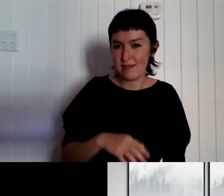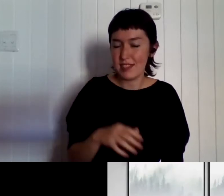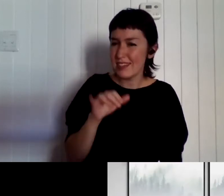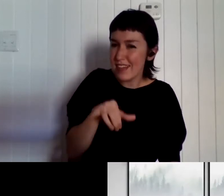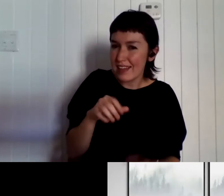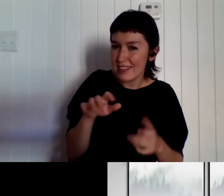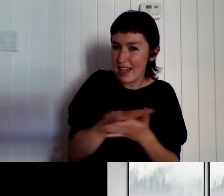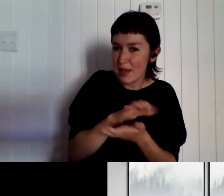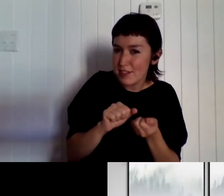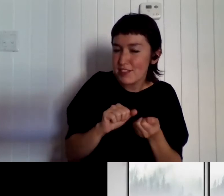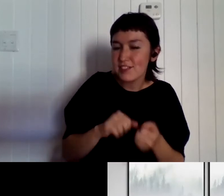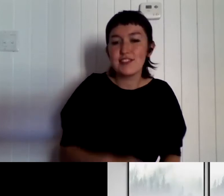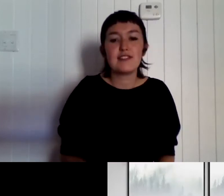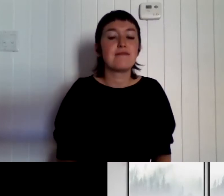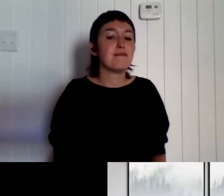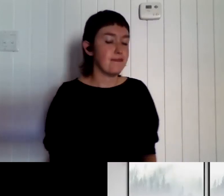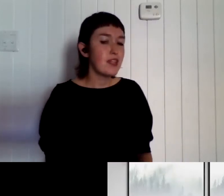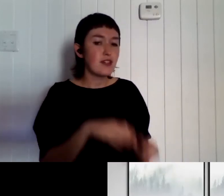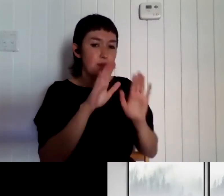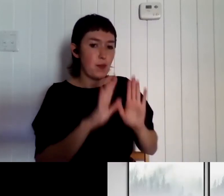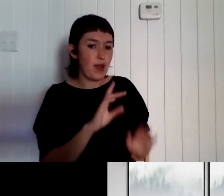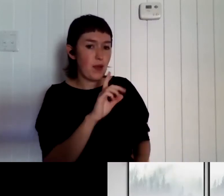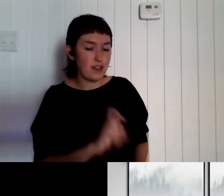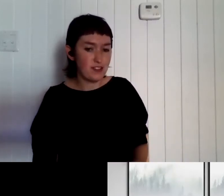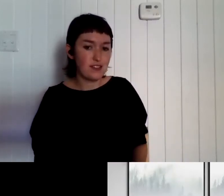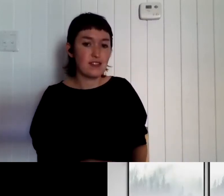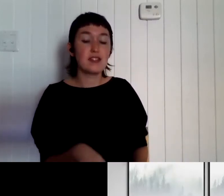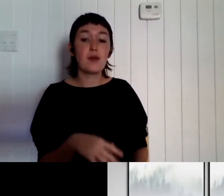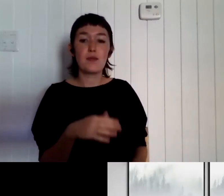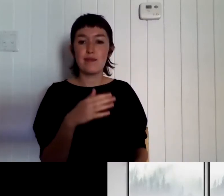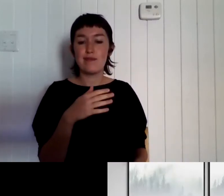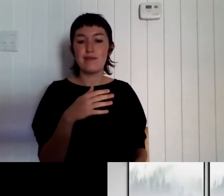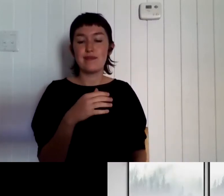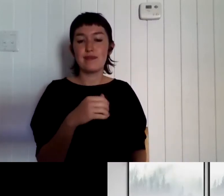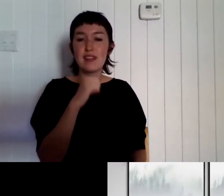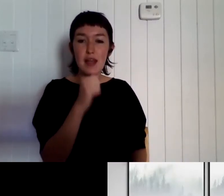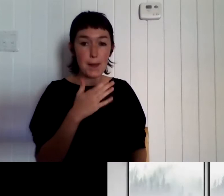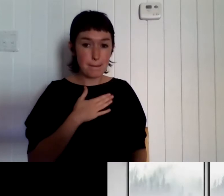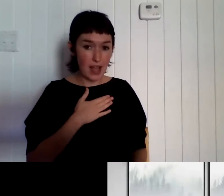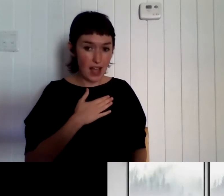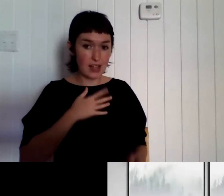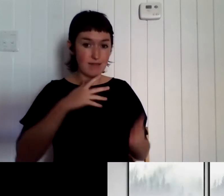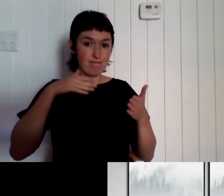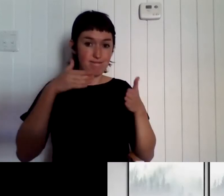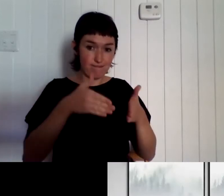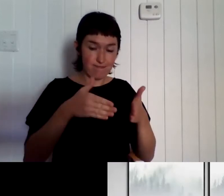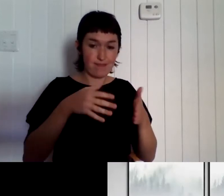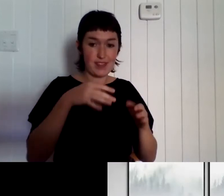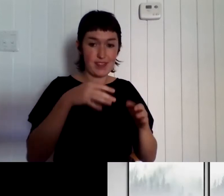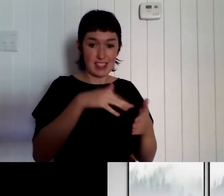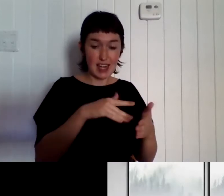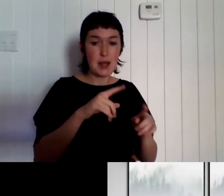Great question. Again, a little bit out of my kind of particular area of expertise, but I can make some conjecture about